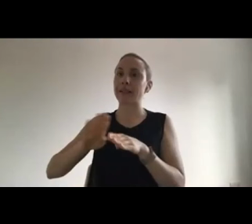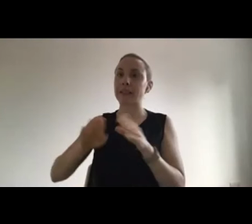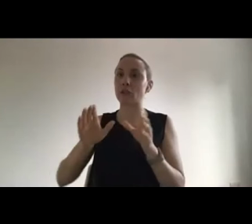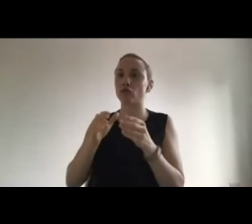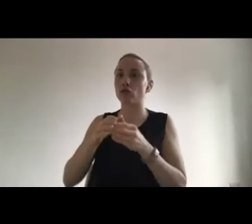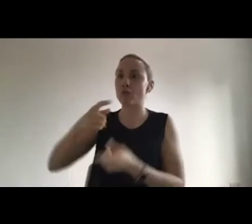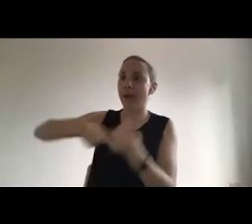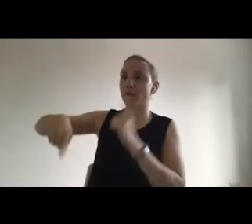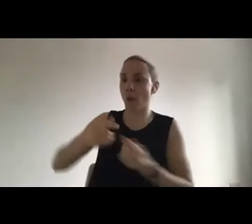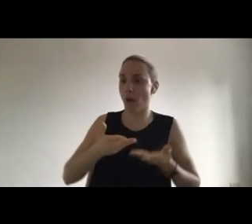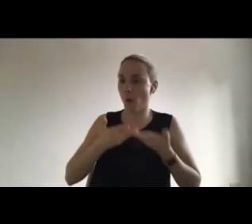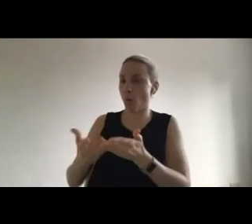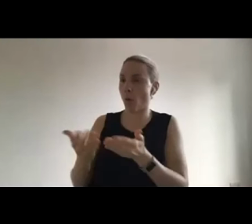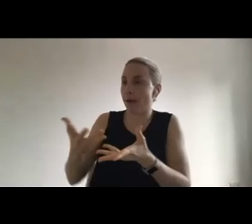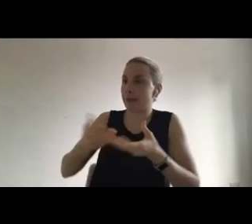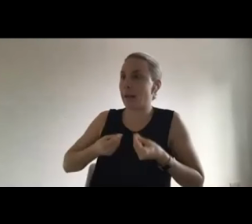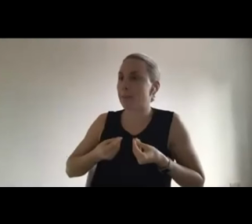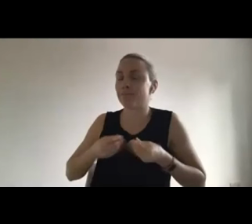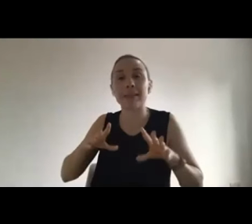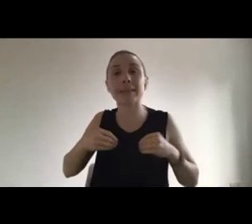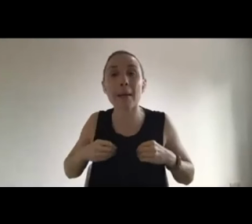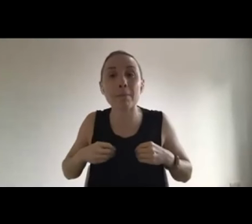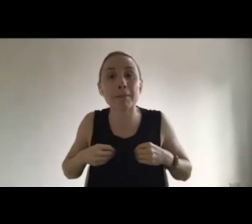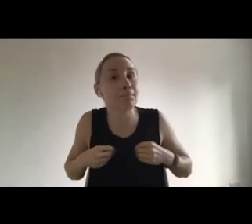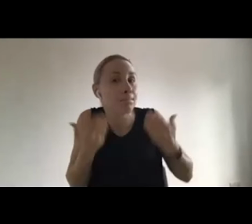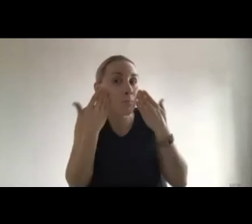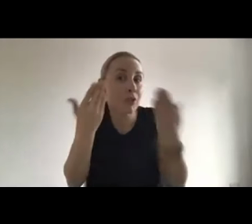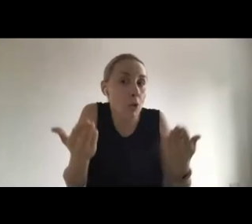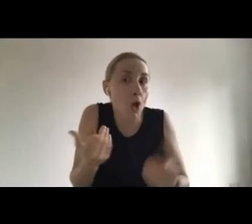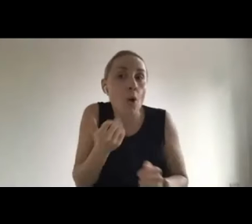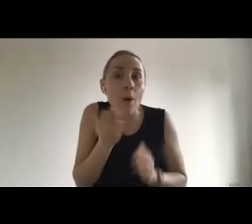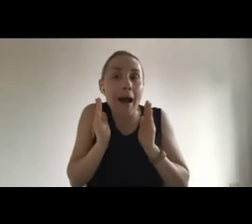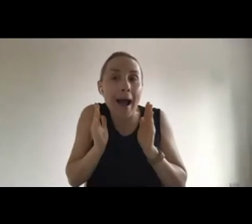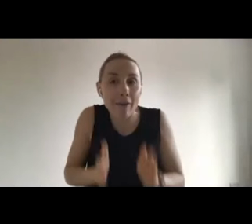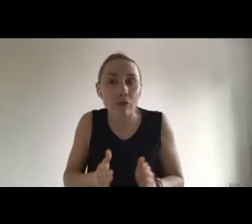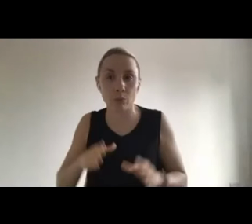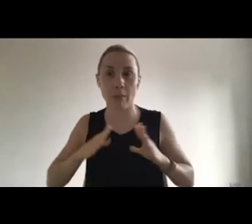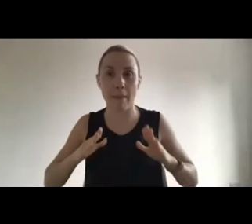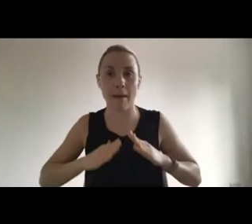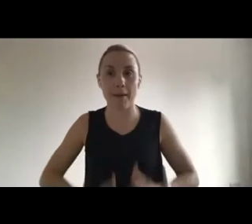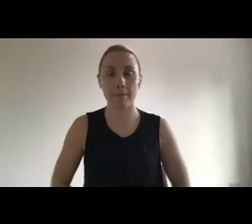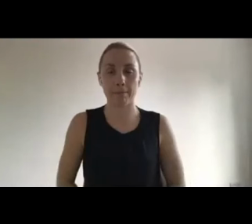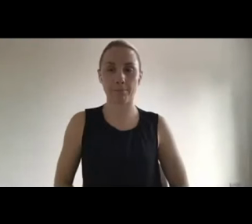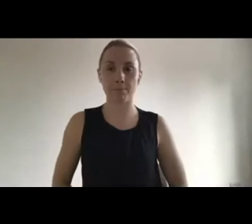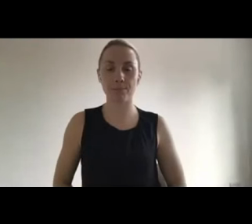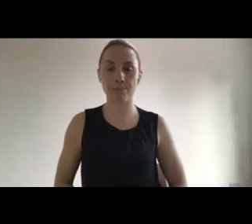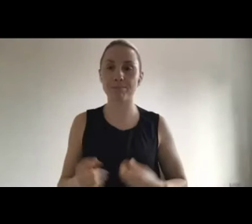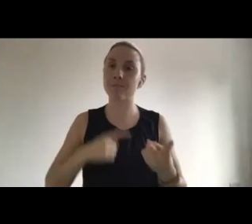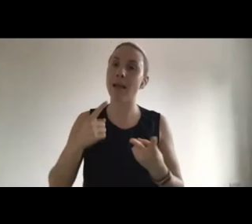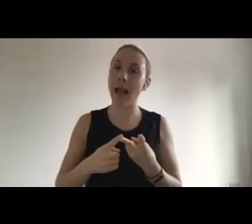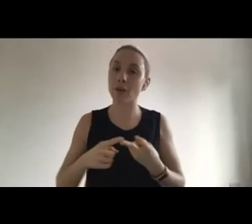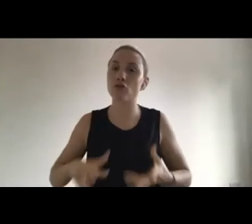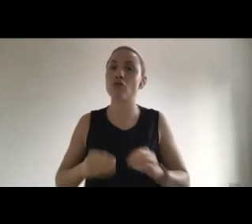that. What we have also done to prepare is we have constructed early health economic models